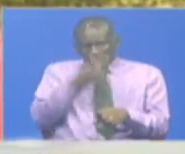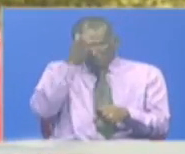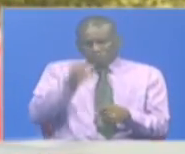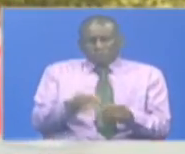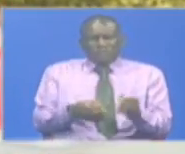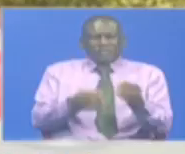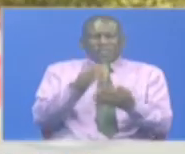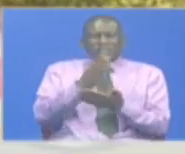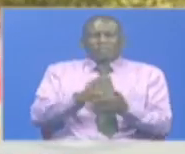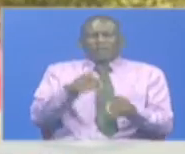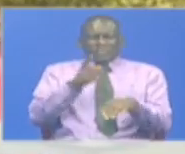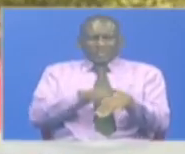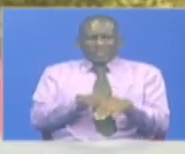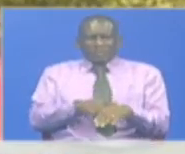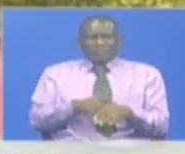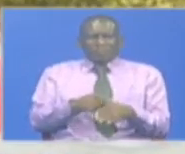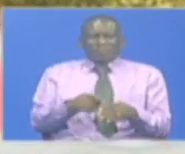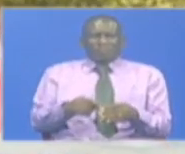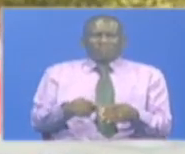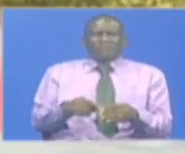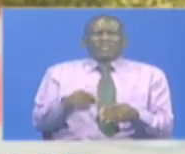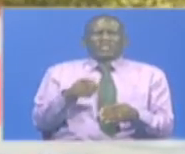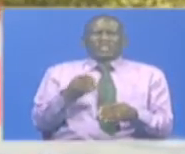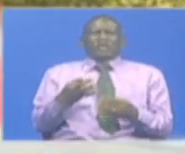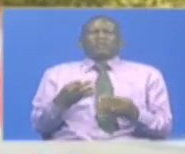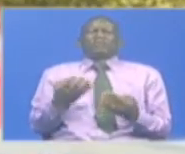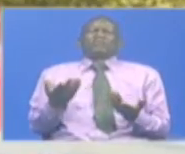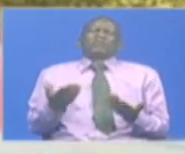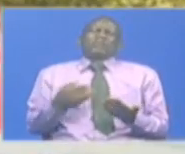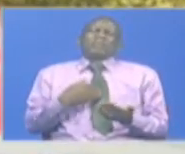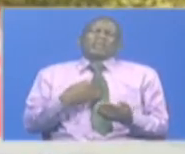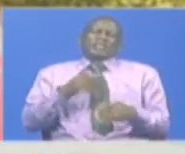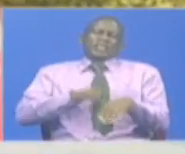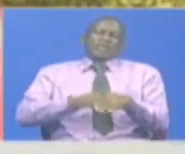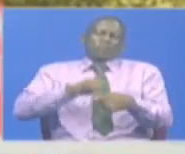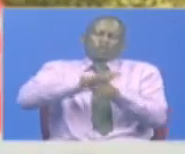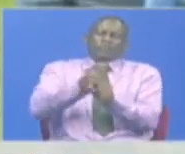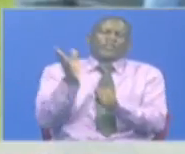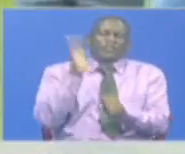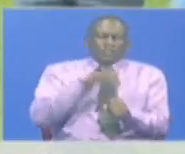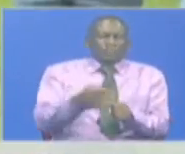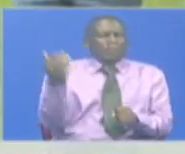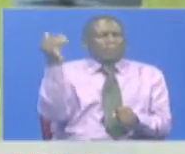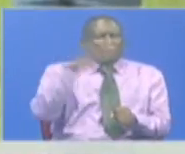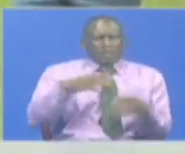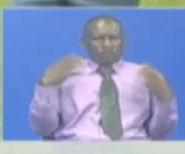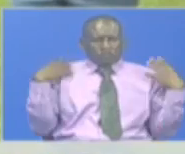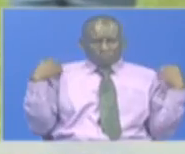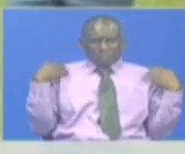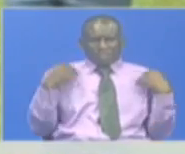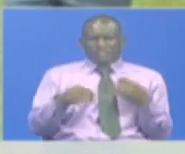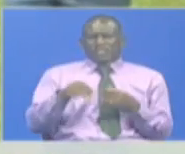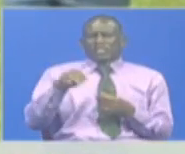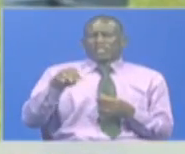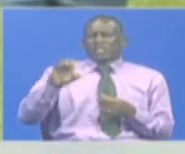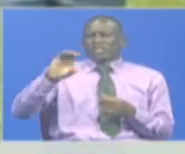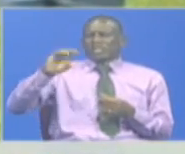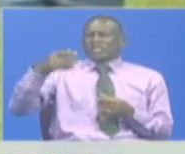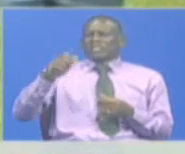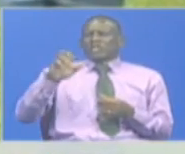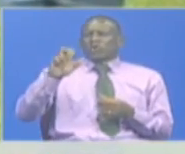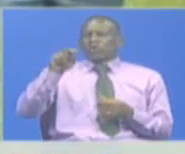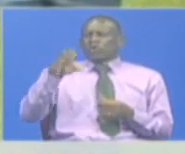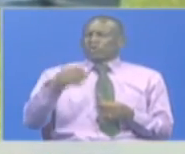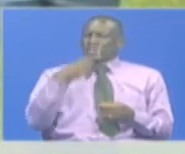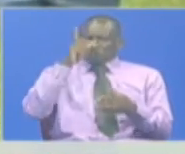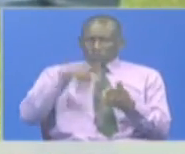ingine hiyo ukoje exam ikiisha kesho mimi nirudi kambi sitapata nafasi ya kukuja. Lawrence Cherono says the worldwide